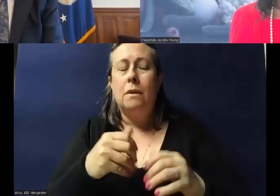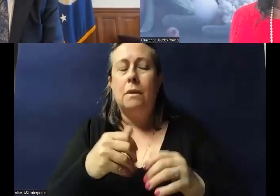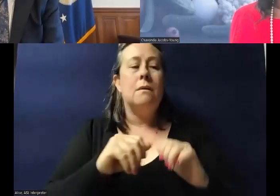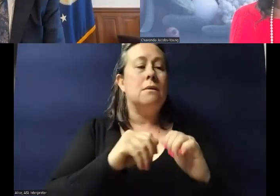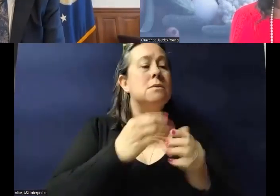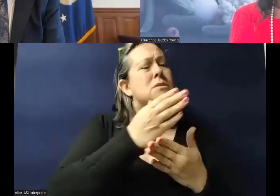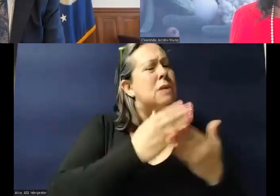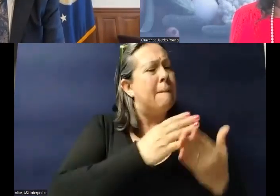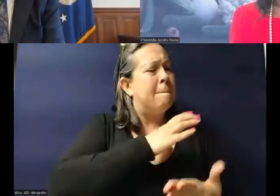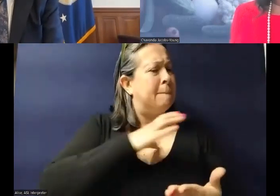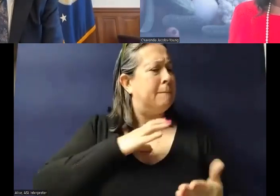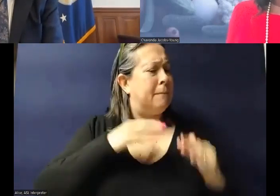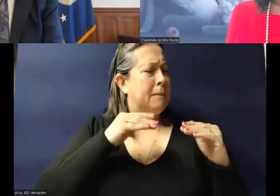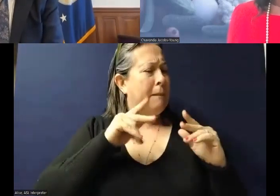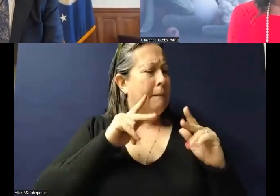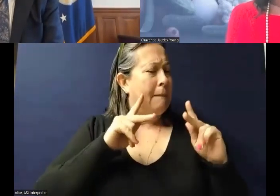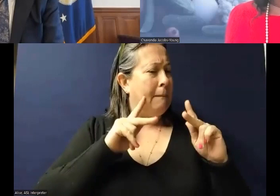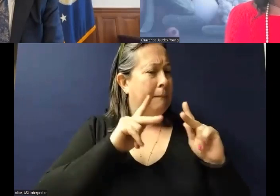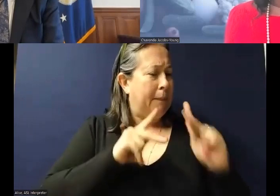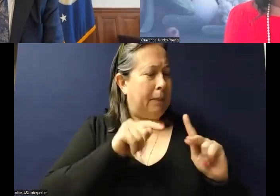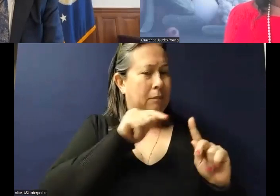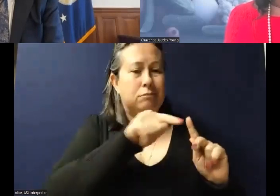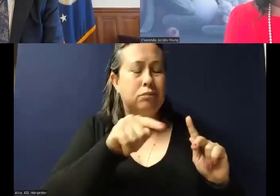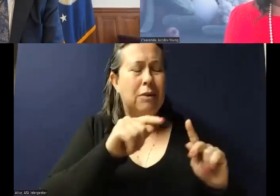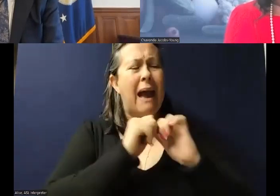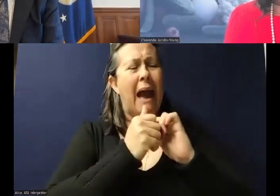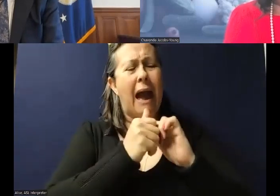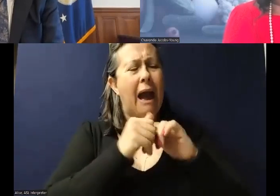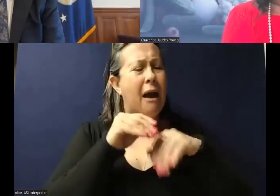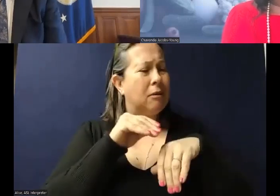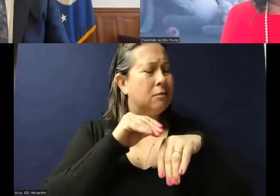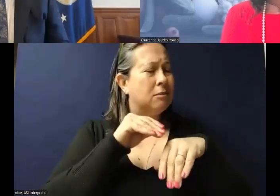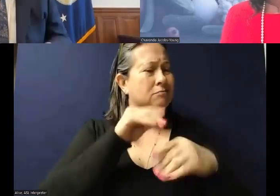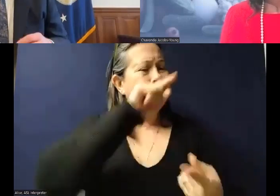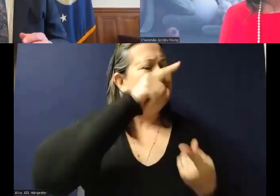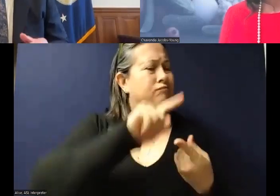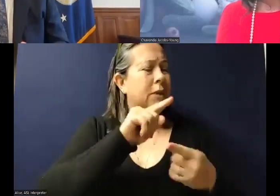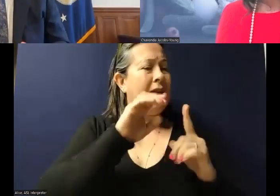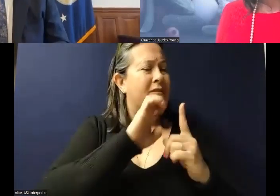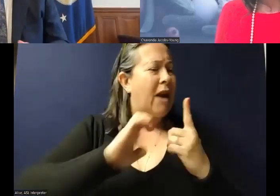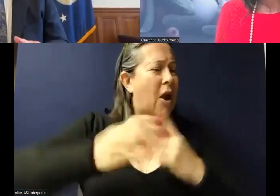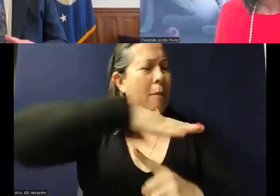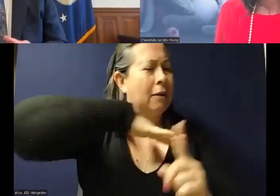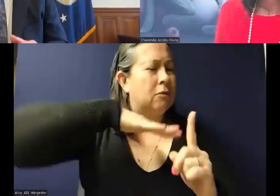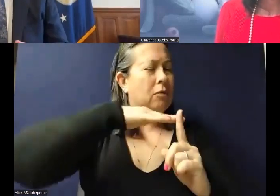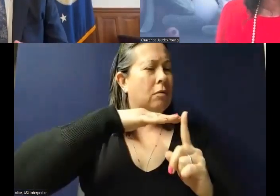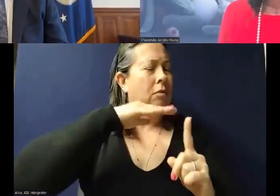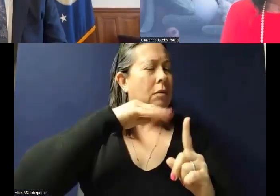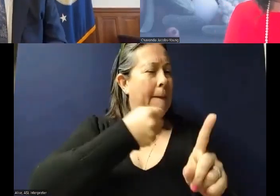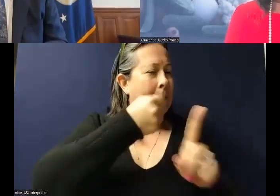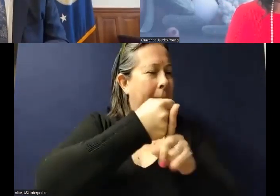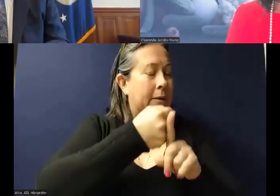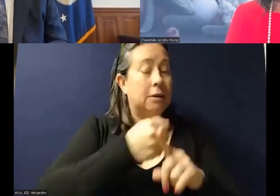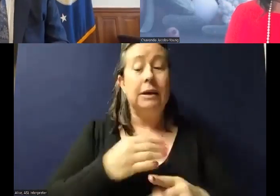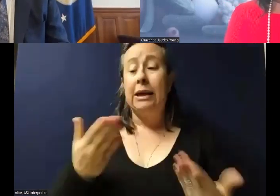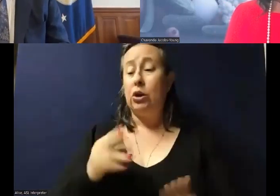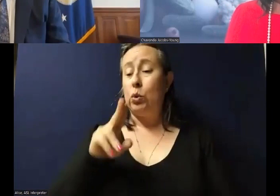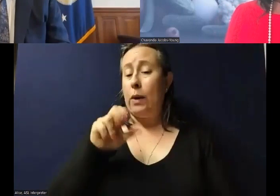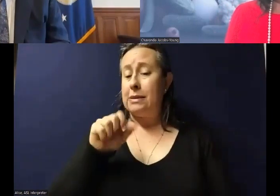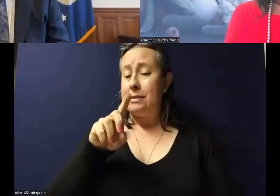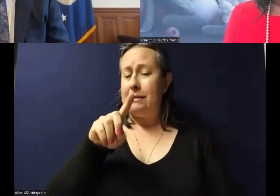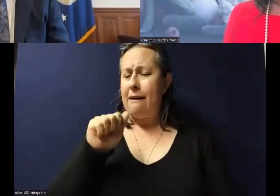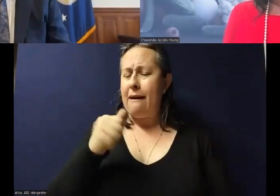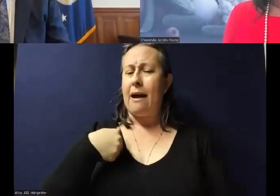of the environmental impacts that may impact and affect cancer. So we at USDA, I think we're focused on a